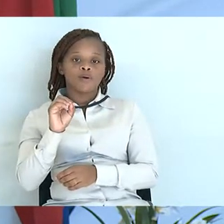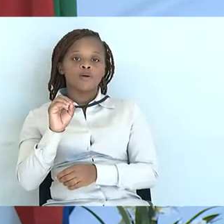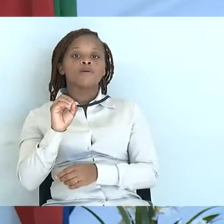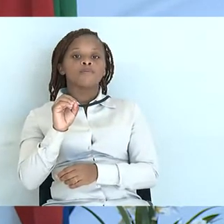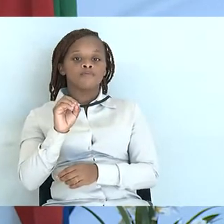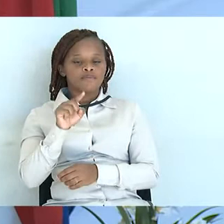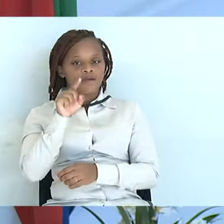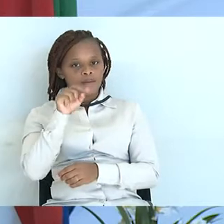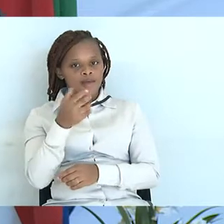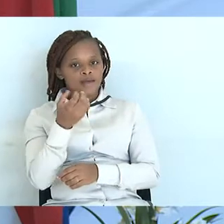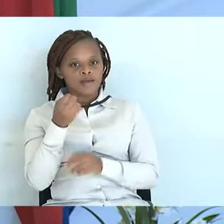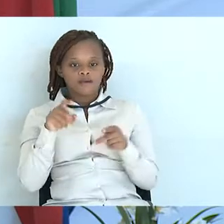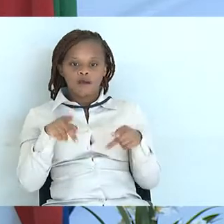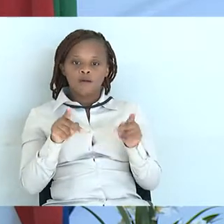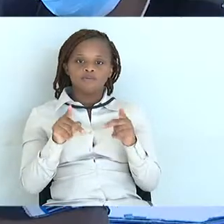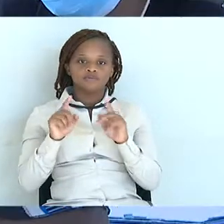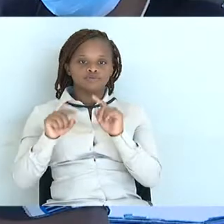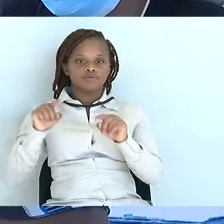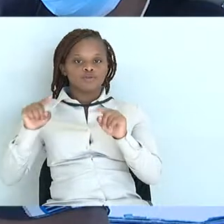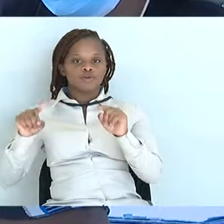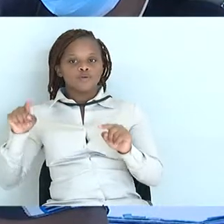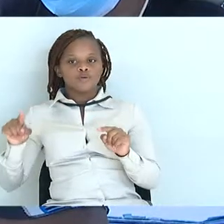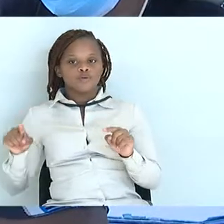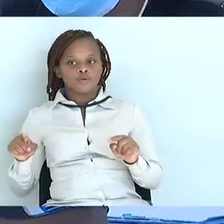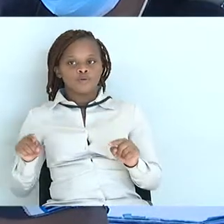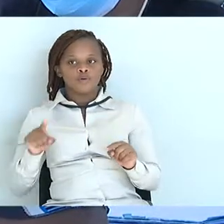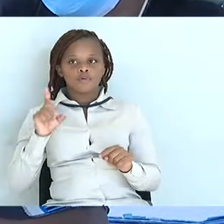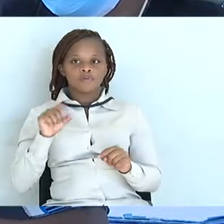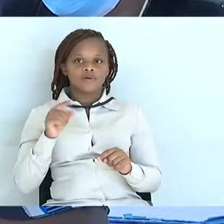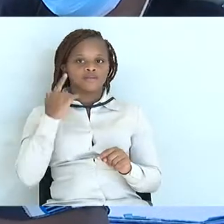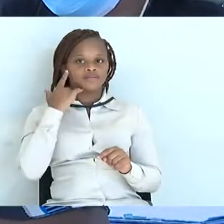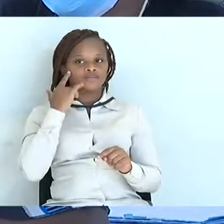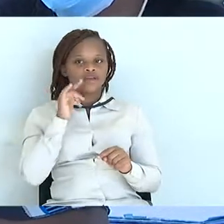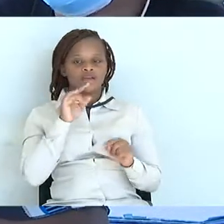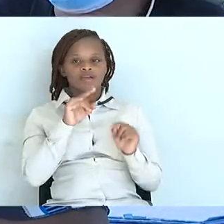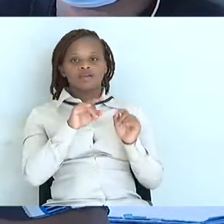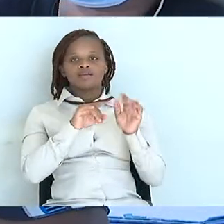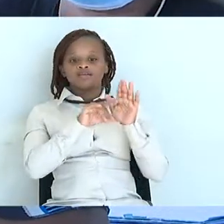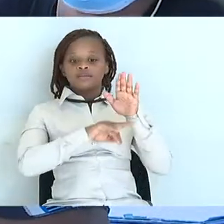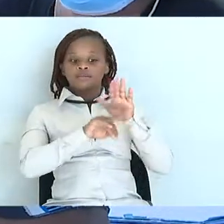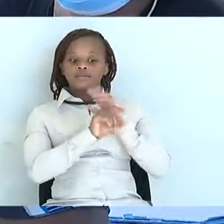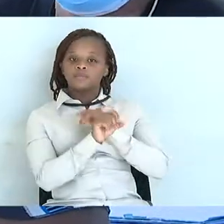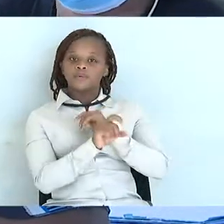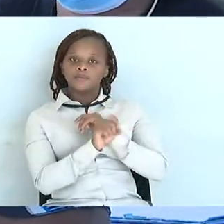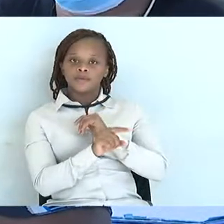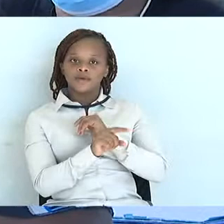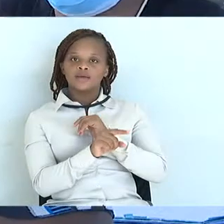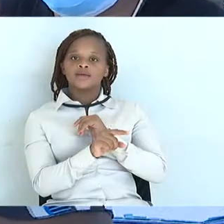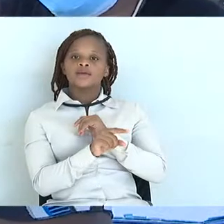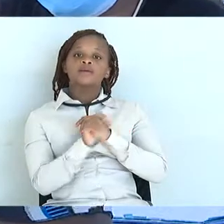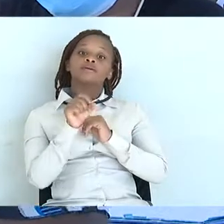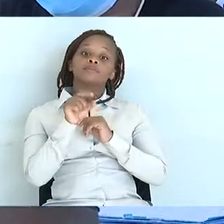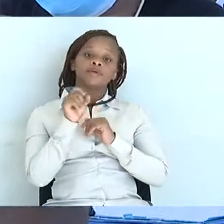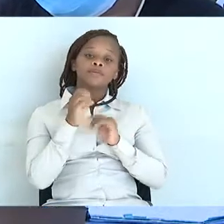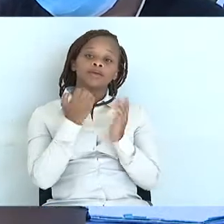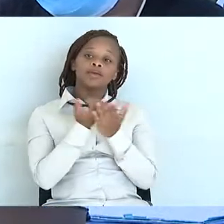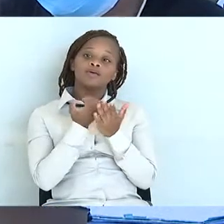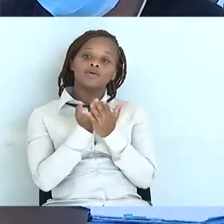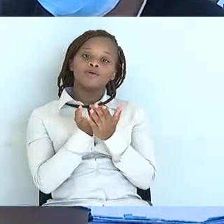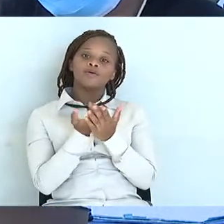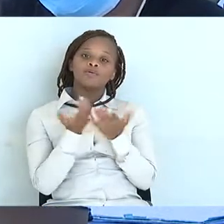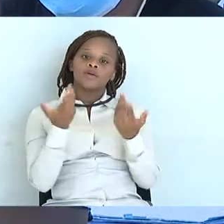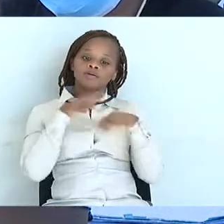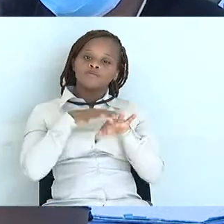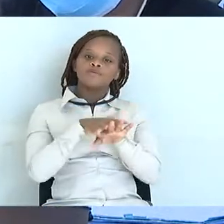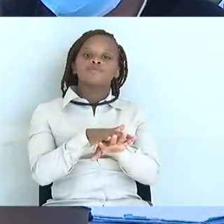Alfrenzo, without looking at Gwala, and without looking at Ugu. These economies are linked, and if you